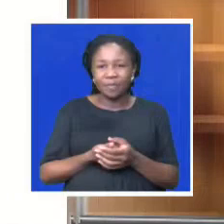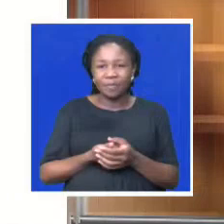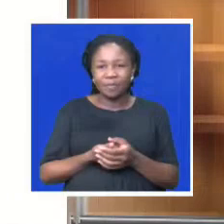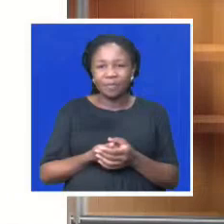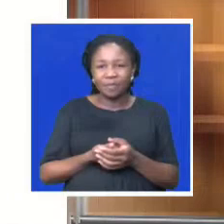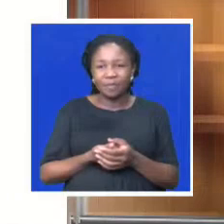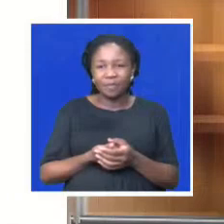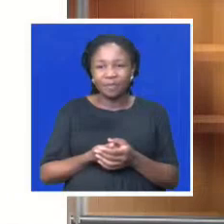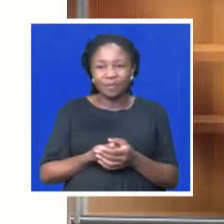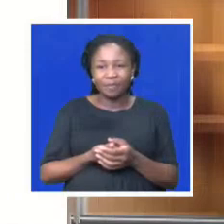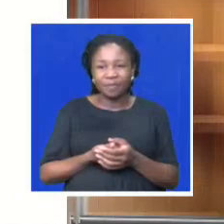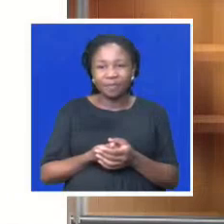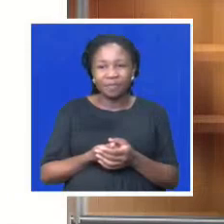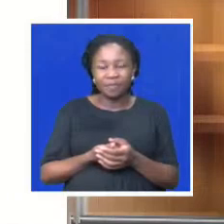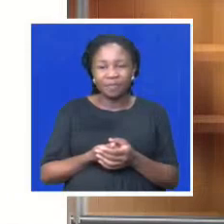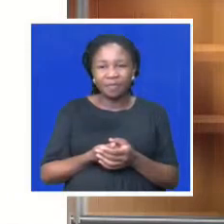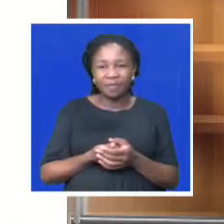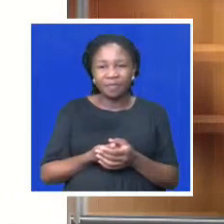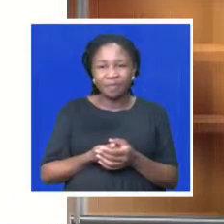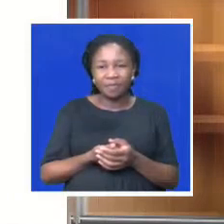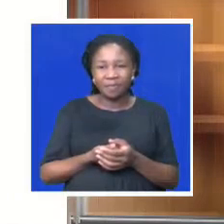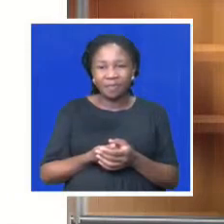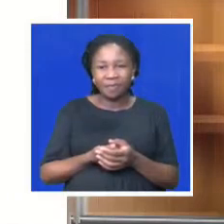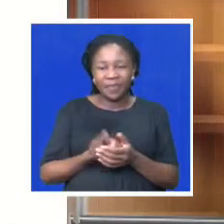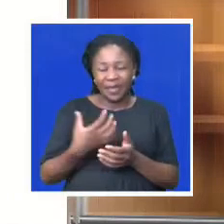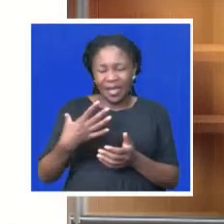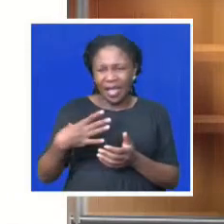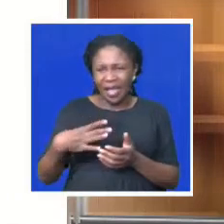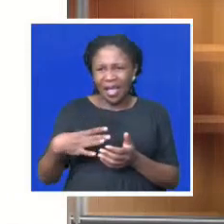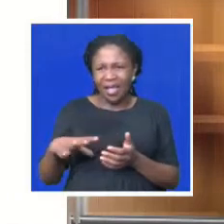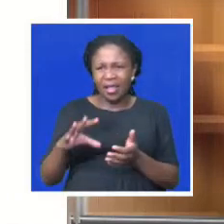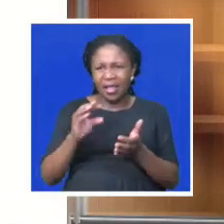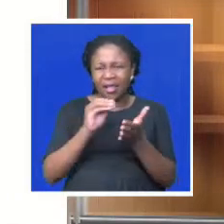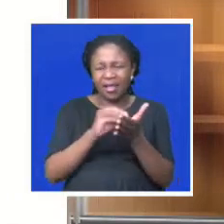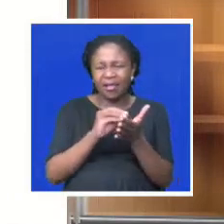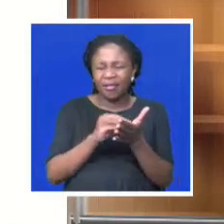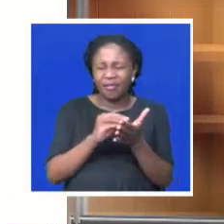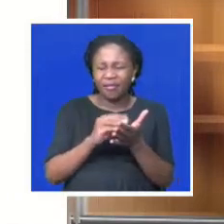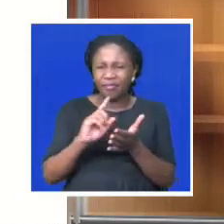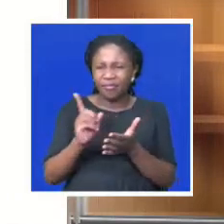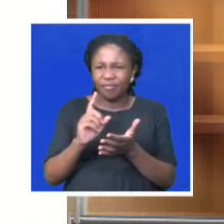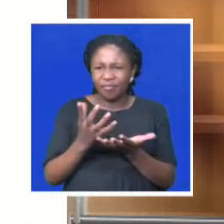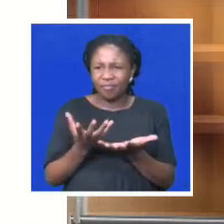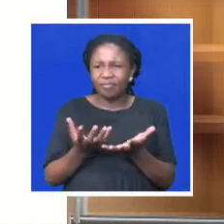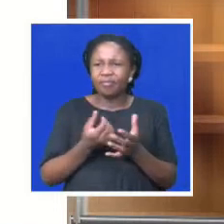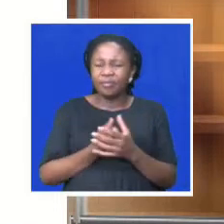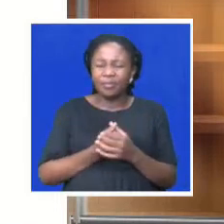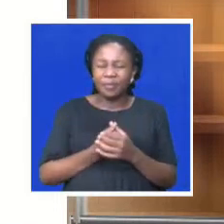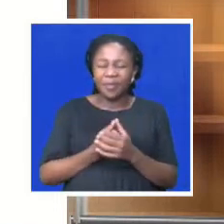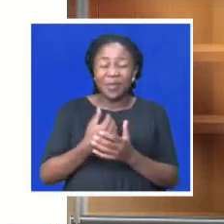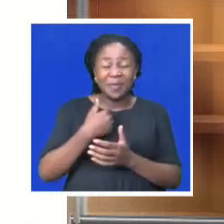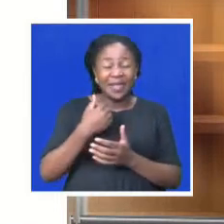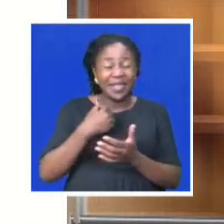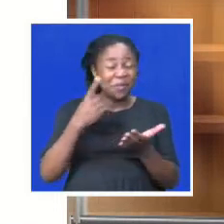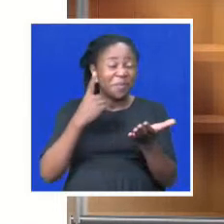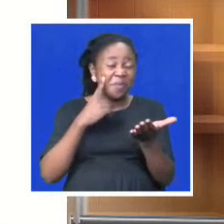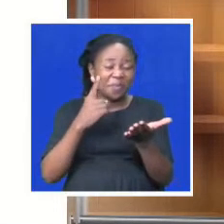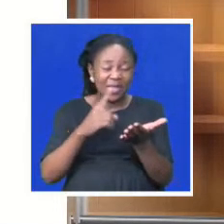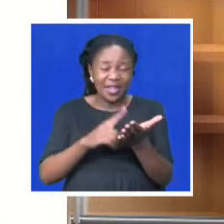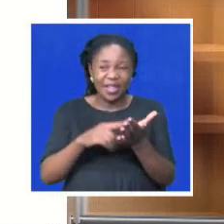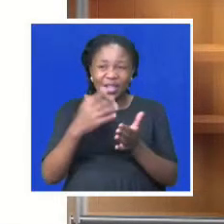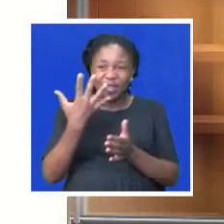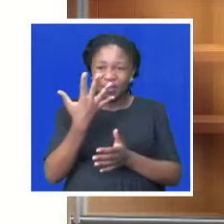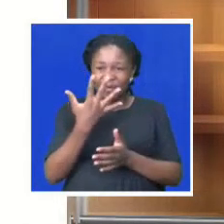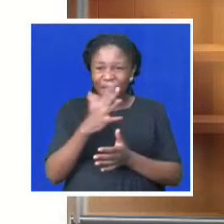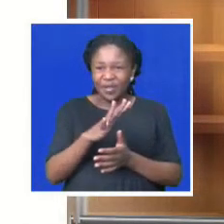home to look for some others. I believe we have exhausted all. But then